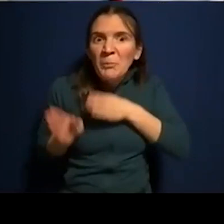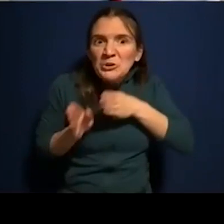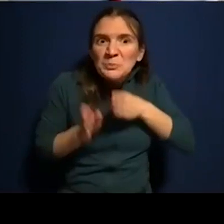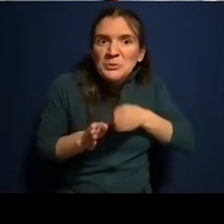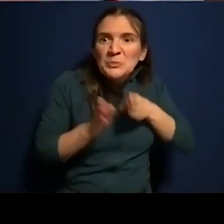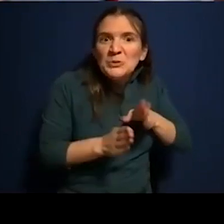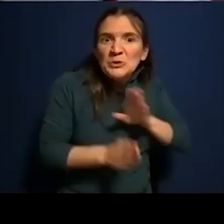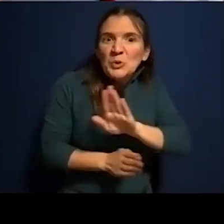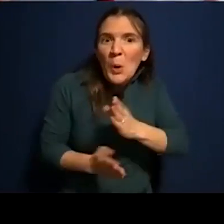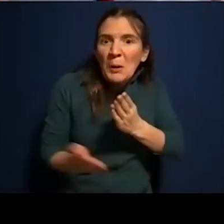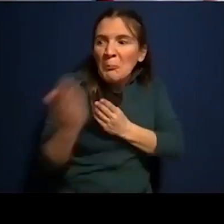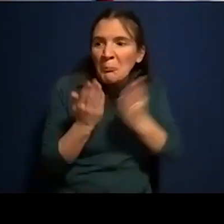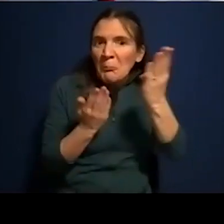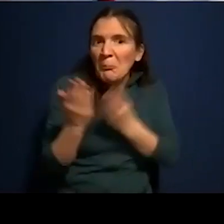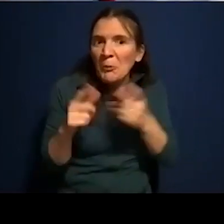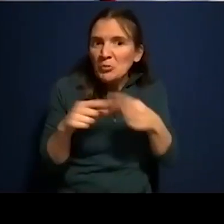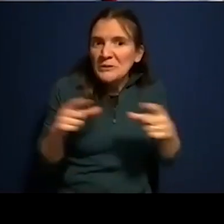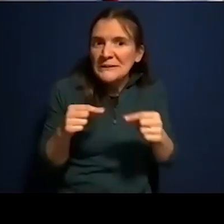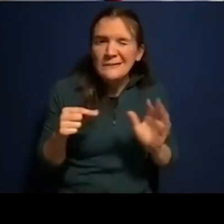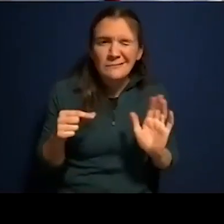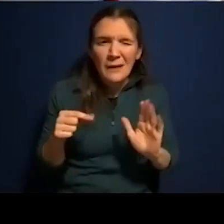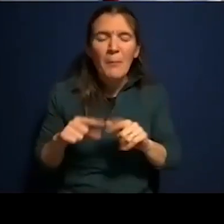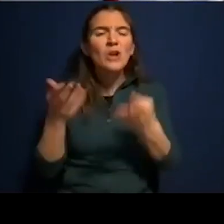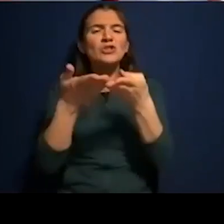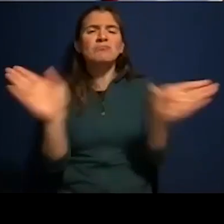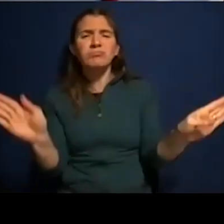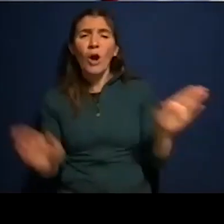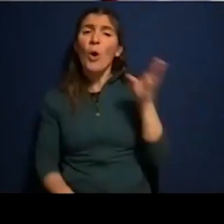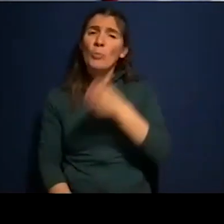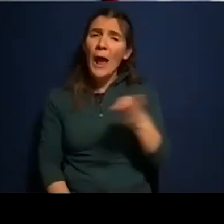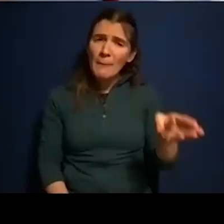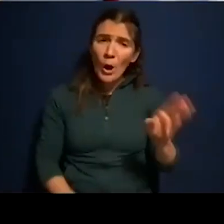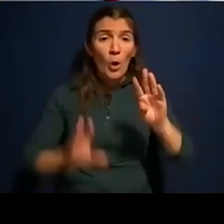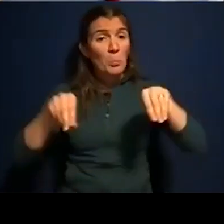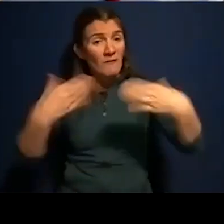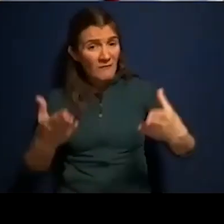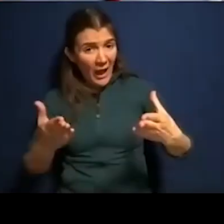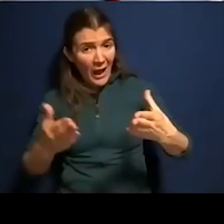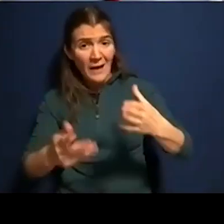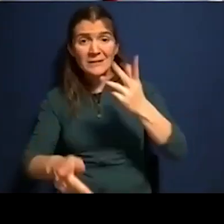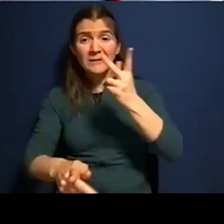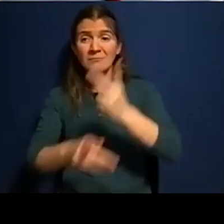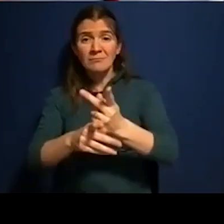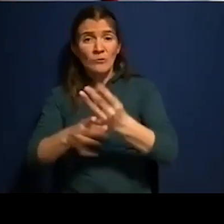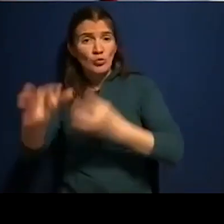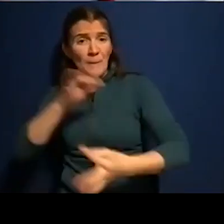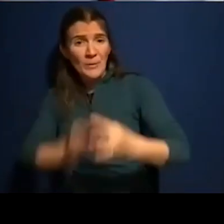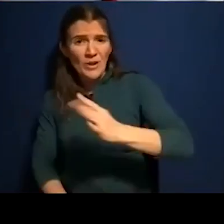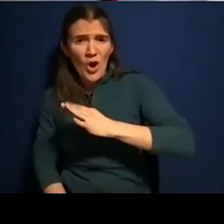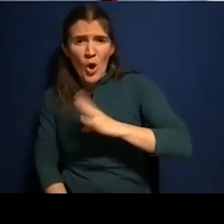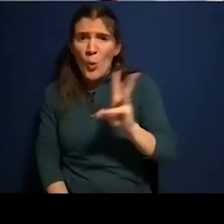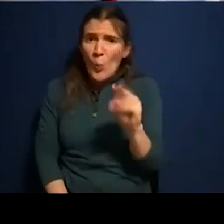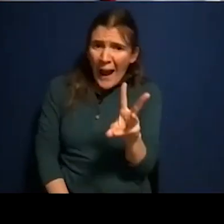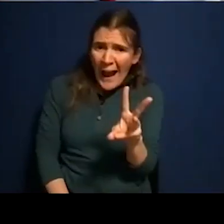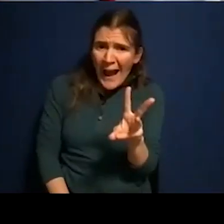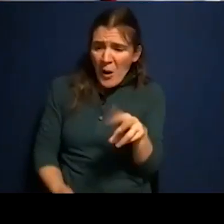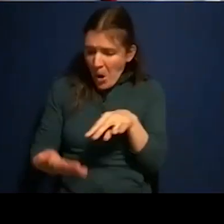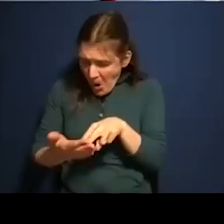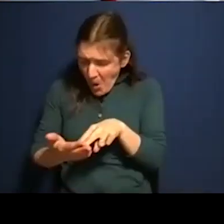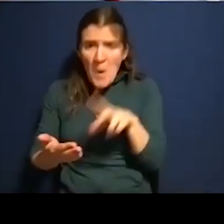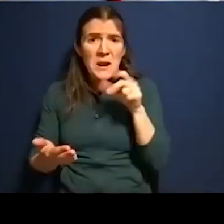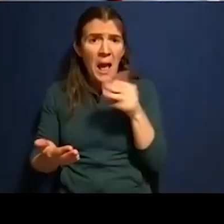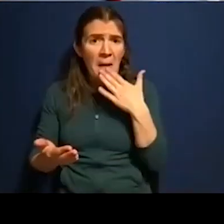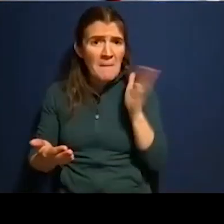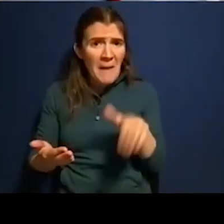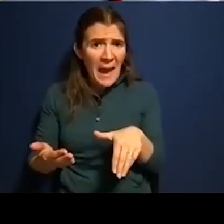thinking, you know, you have a general sense for, okay, Brattleboro actually provides this service, and wow, it's really actually doesn't break the bank here. This